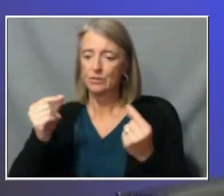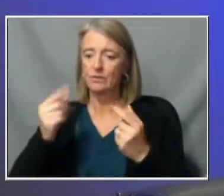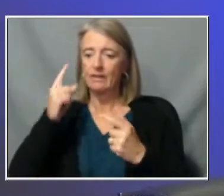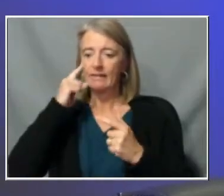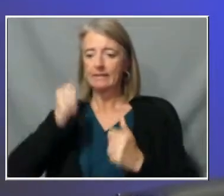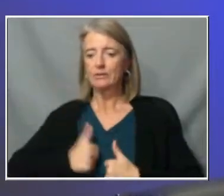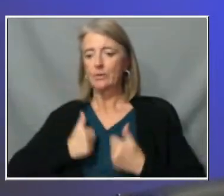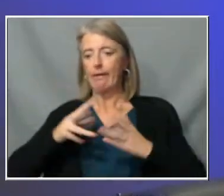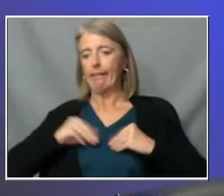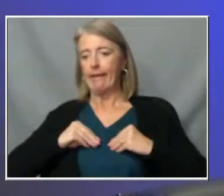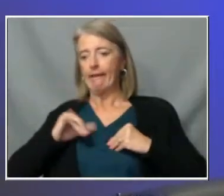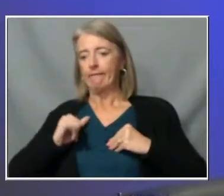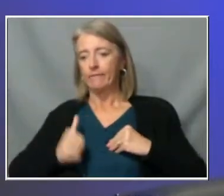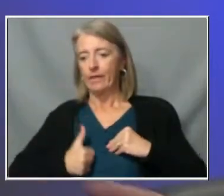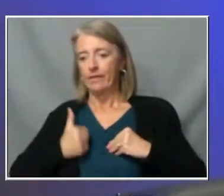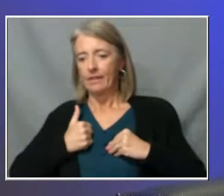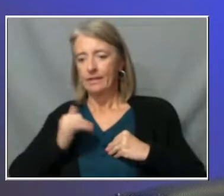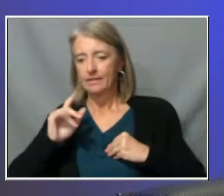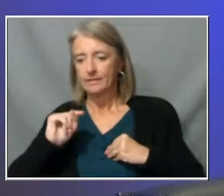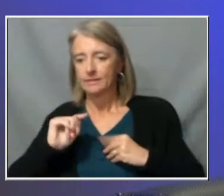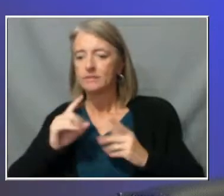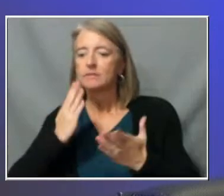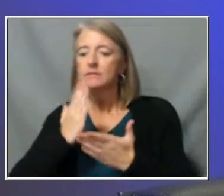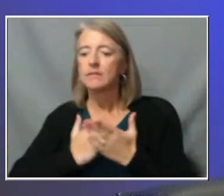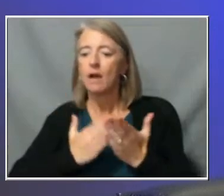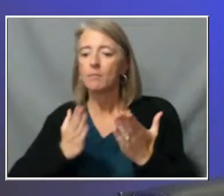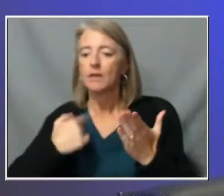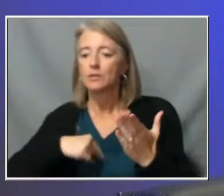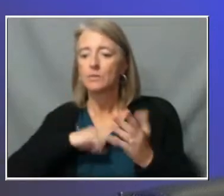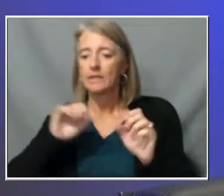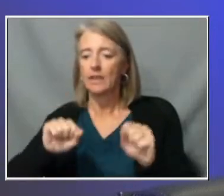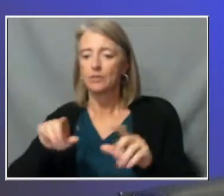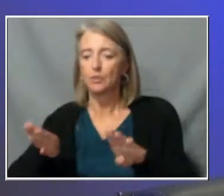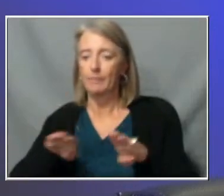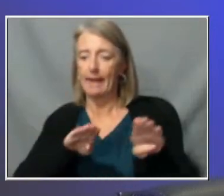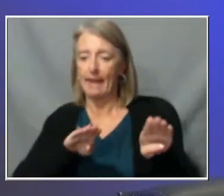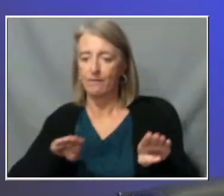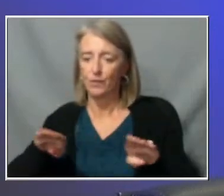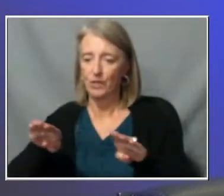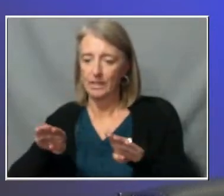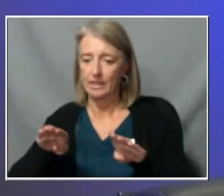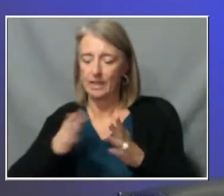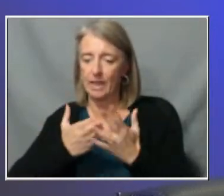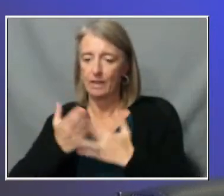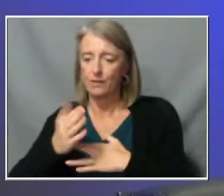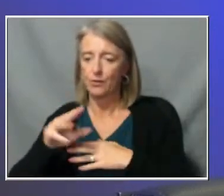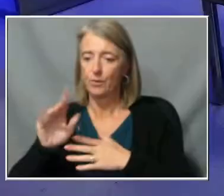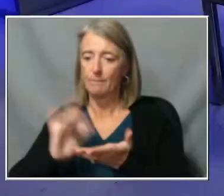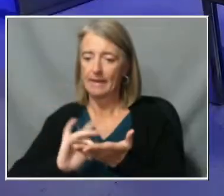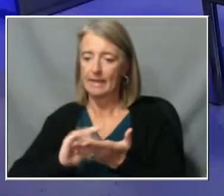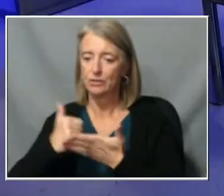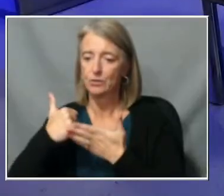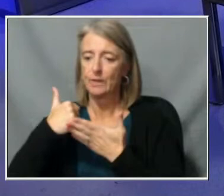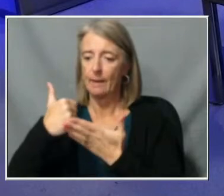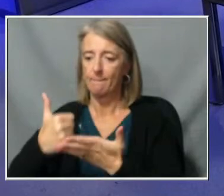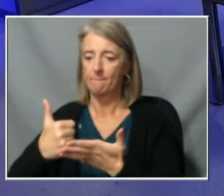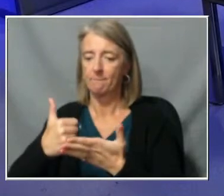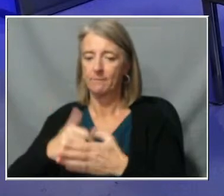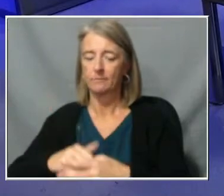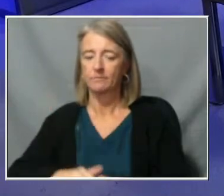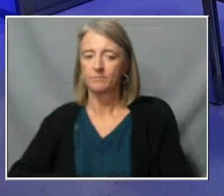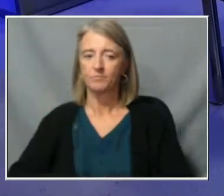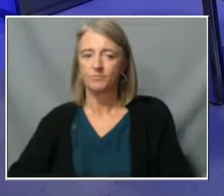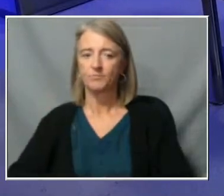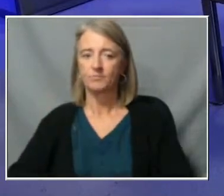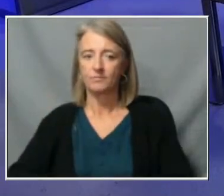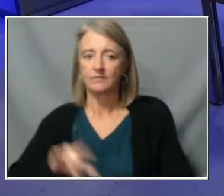with it. And so there are things that we can do both behaviorally and through medications to help with that. So no Same topic. with sex. Thank